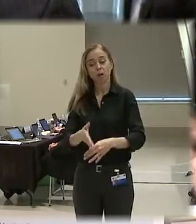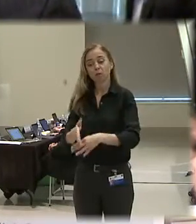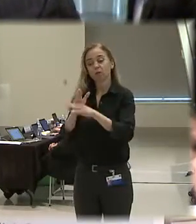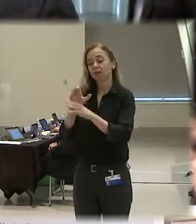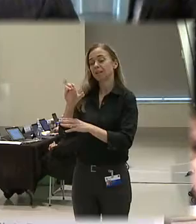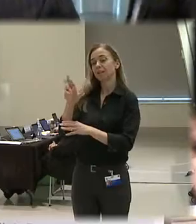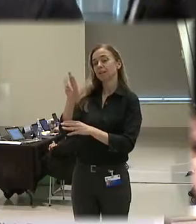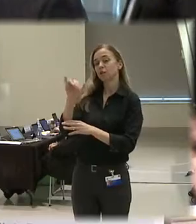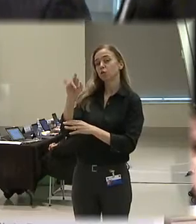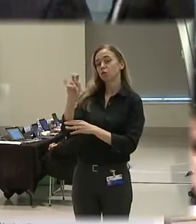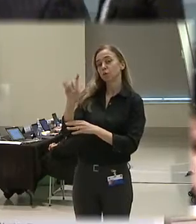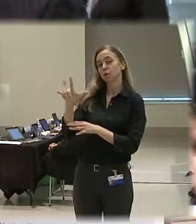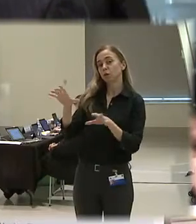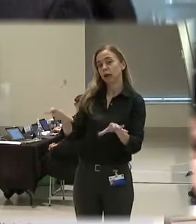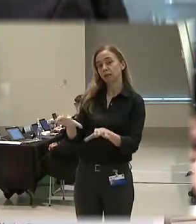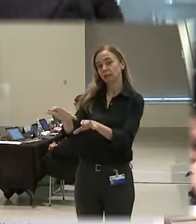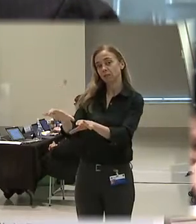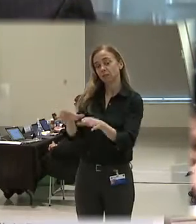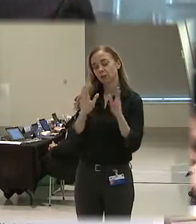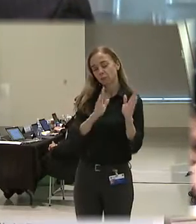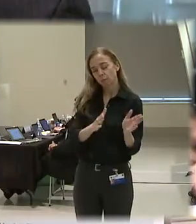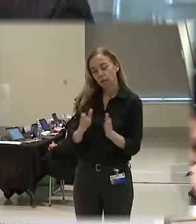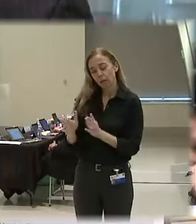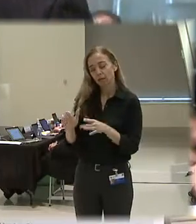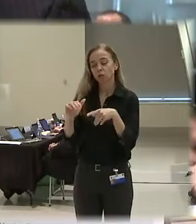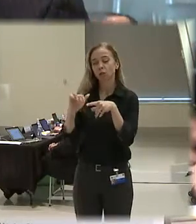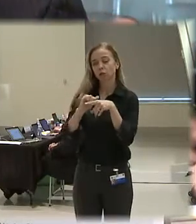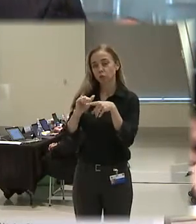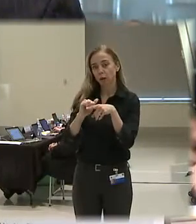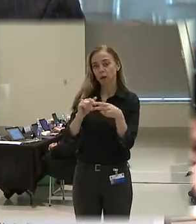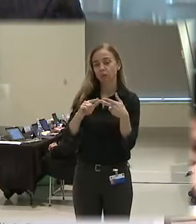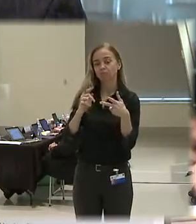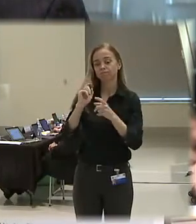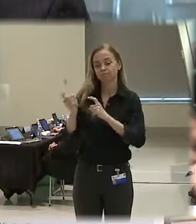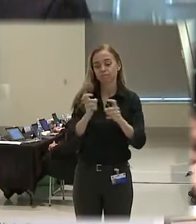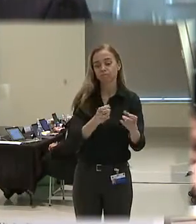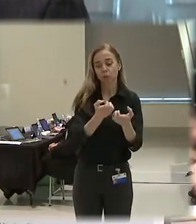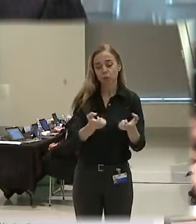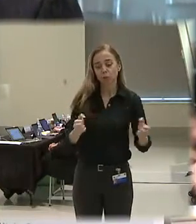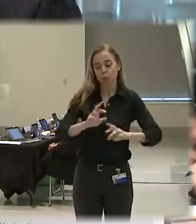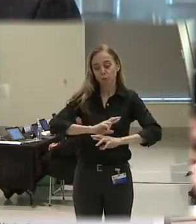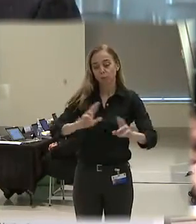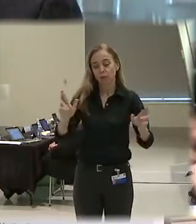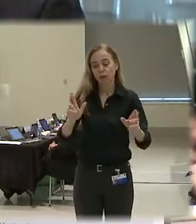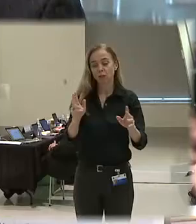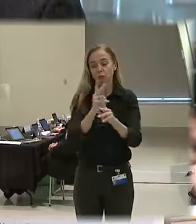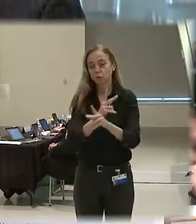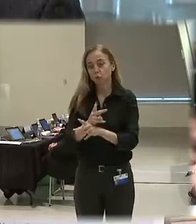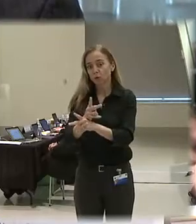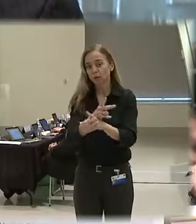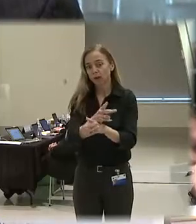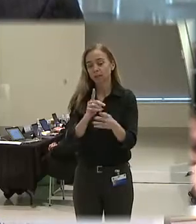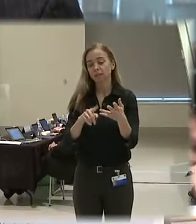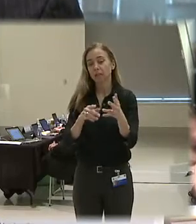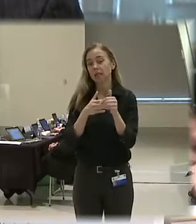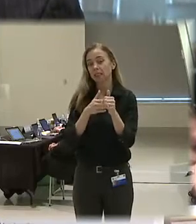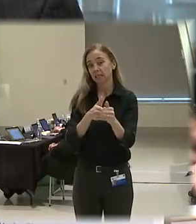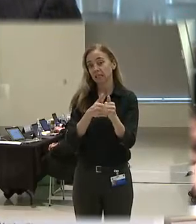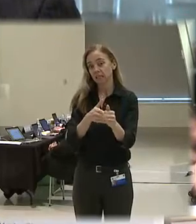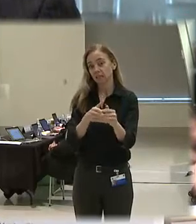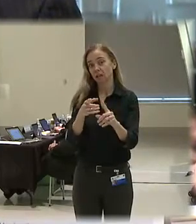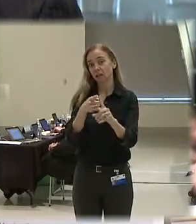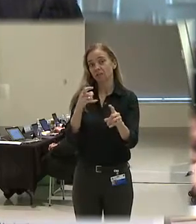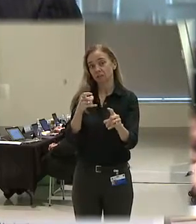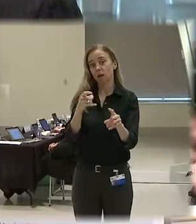criminal activity. We plan, train, equip our officers, we supervise, and lead